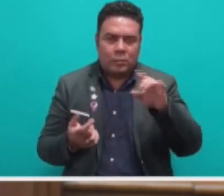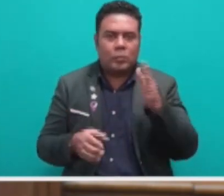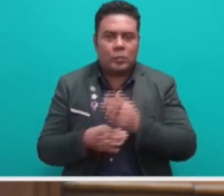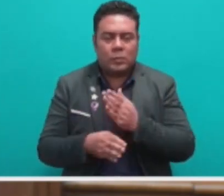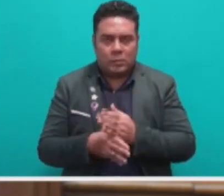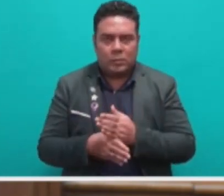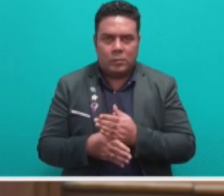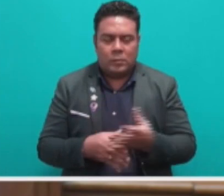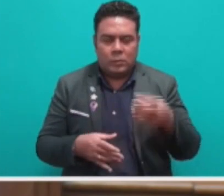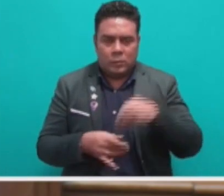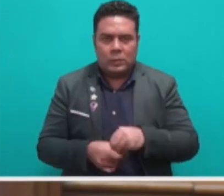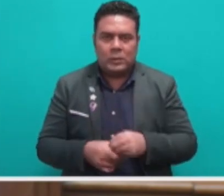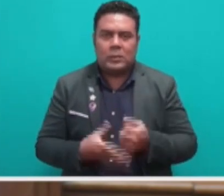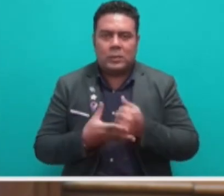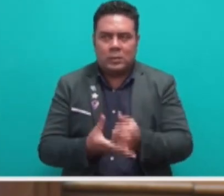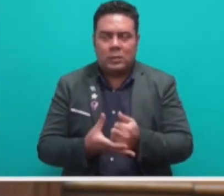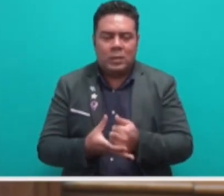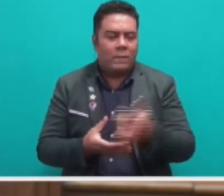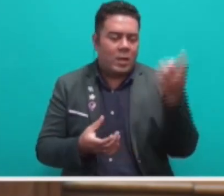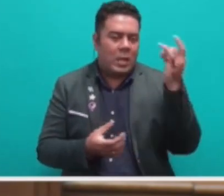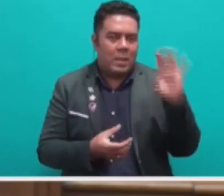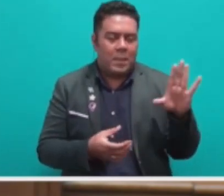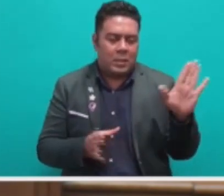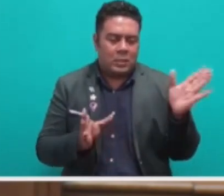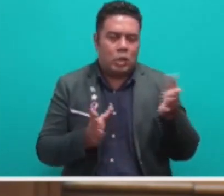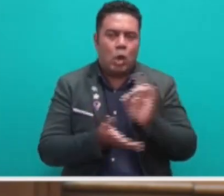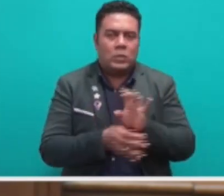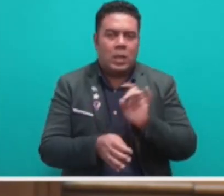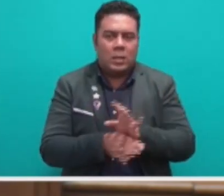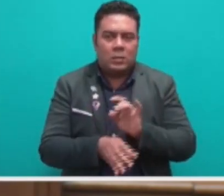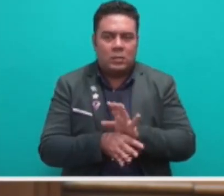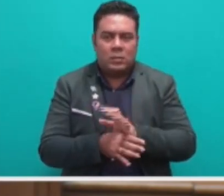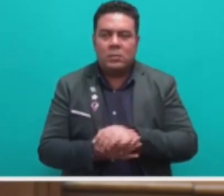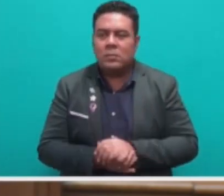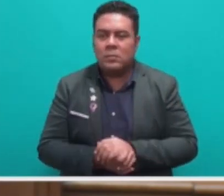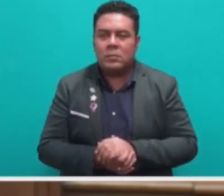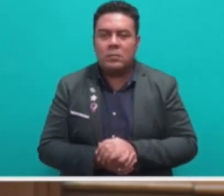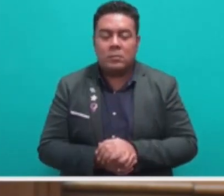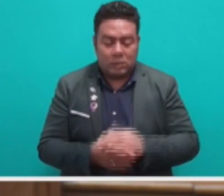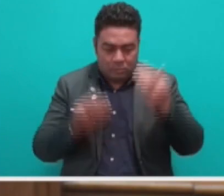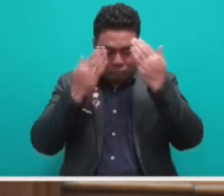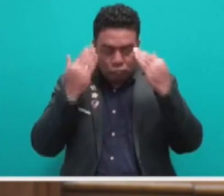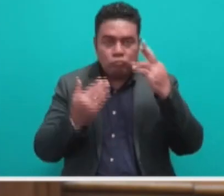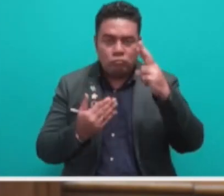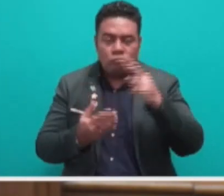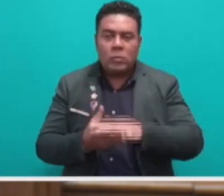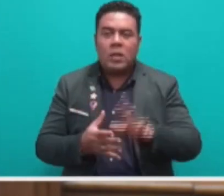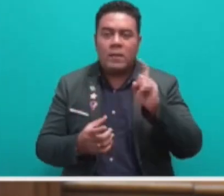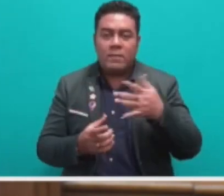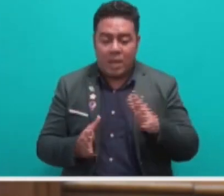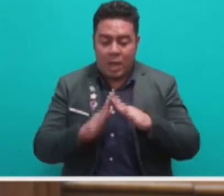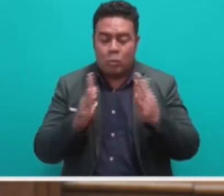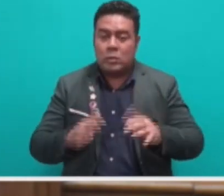work with the assistance of an independent consultant. Mr. Speaker, sir, if the House